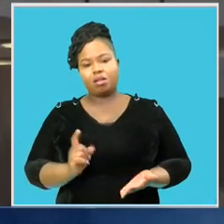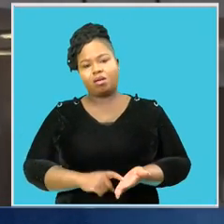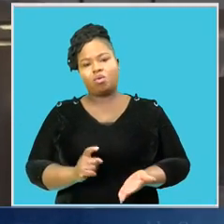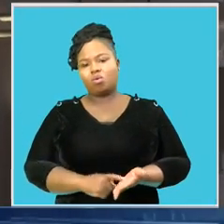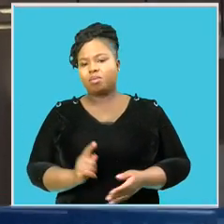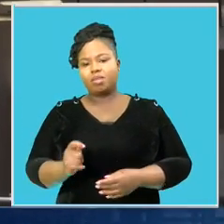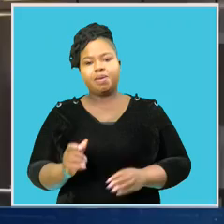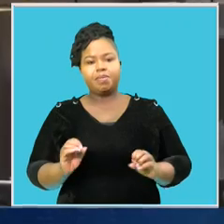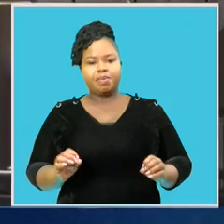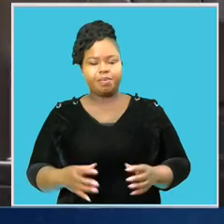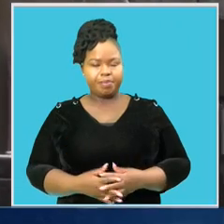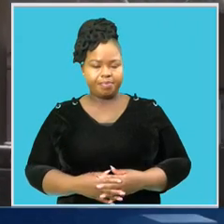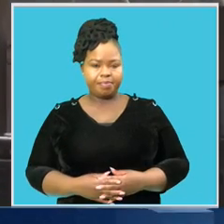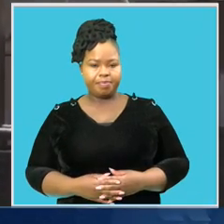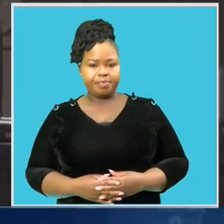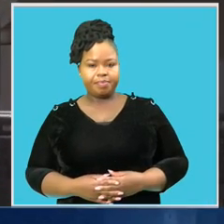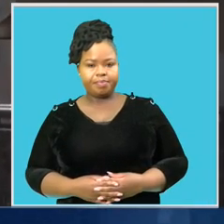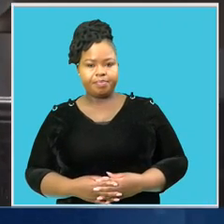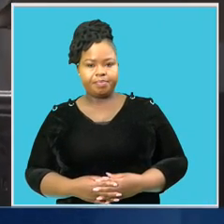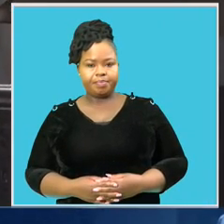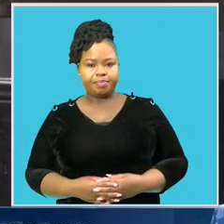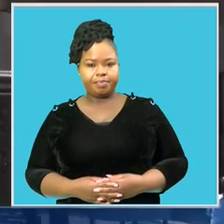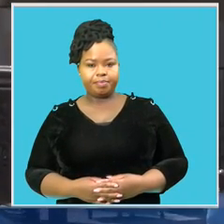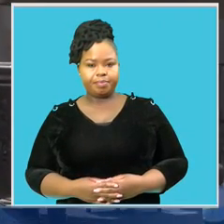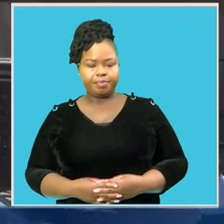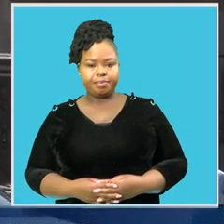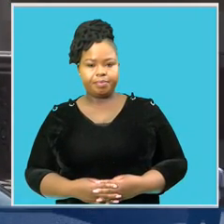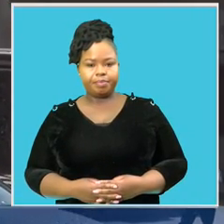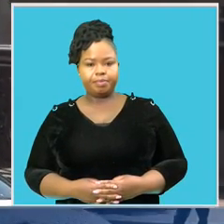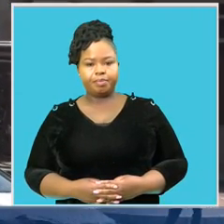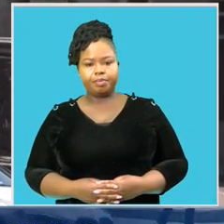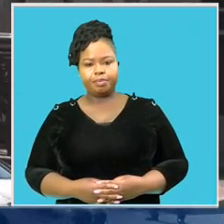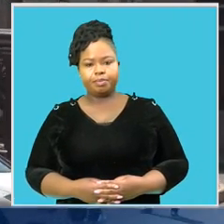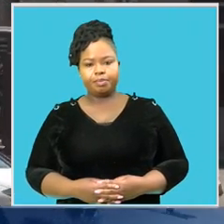abangakhokhi. Ezindabeni zeSoweto TV, ngikunokulunga Mthembu ngiseRoodepoort.